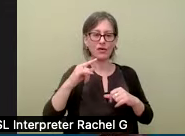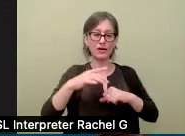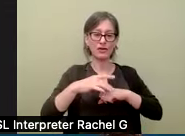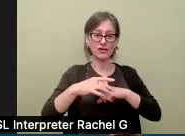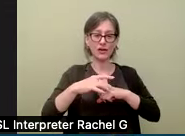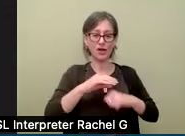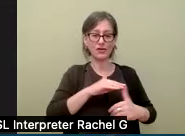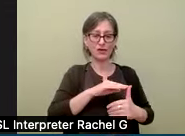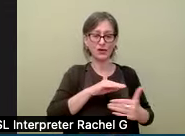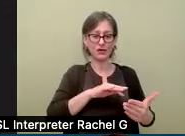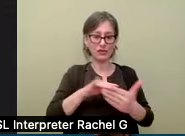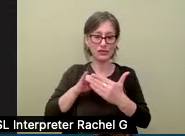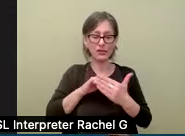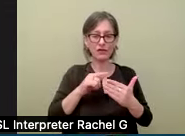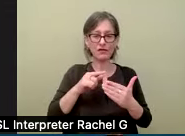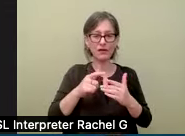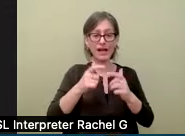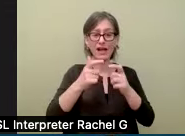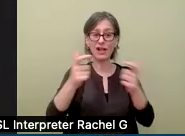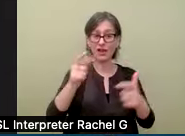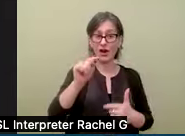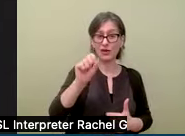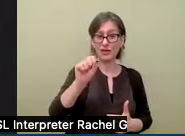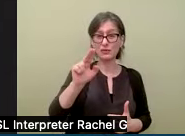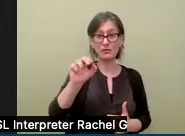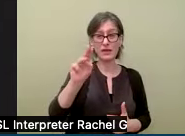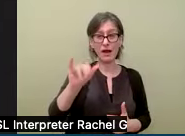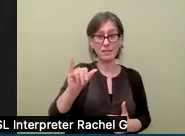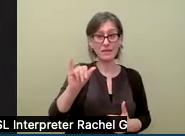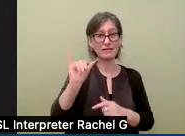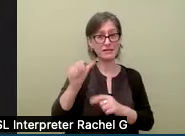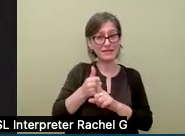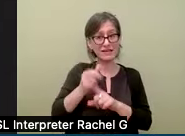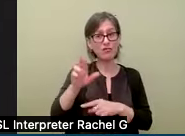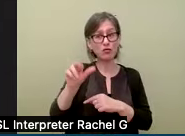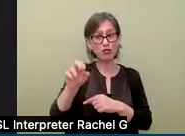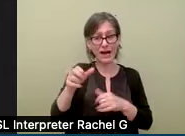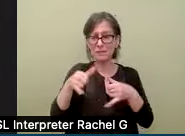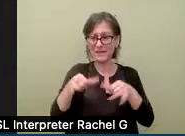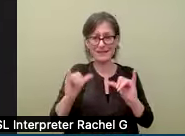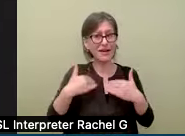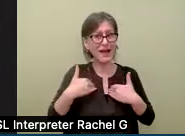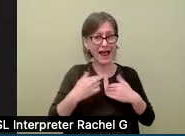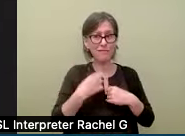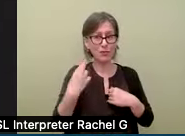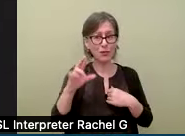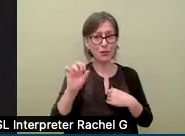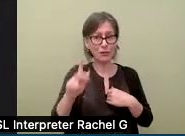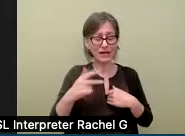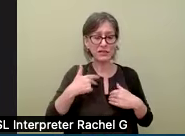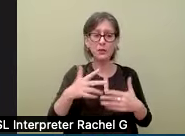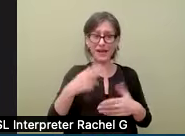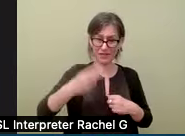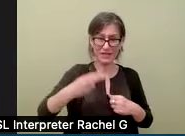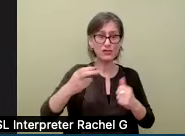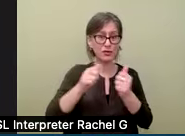so even though large tsunamis are rare, the California coast is at risk. California has a history of damaging